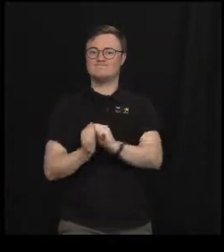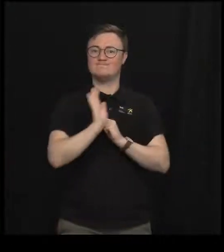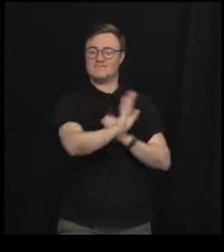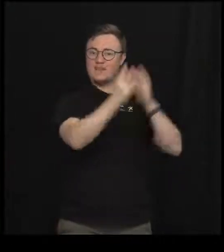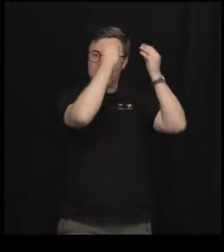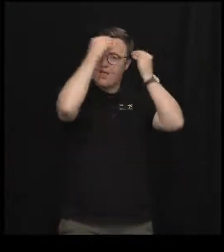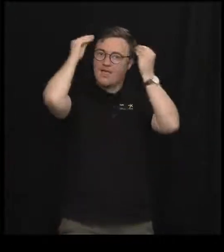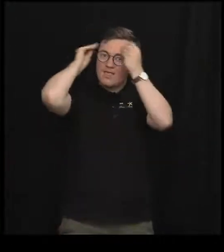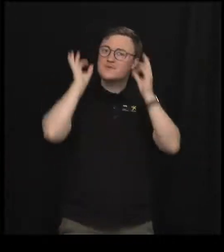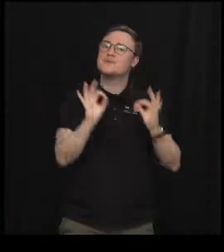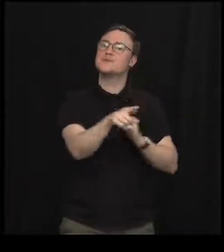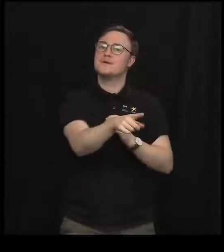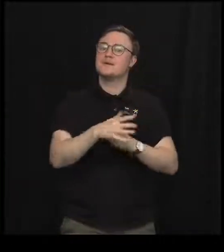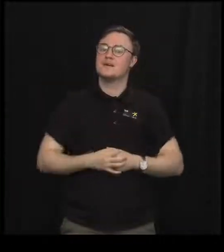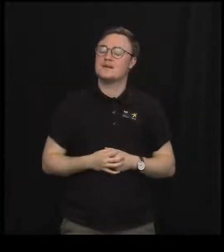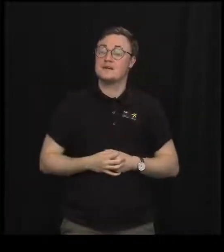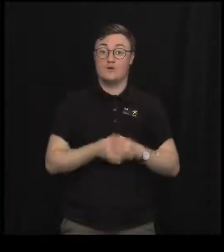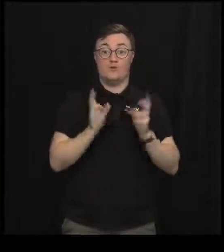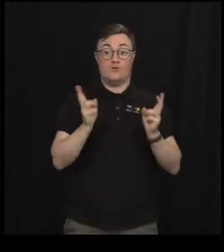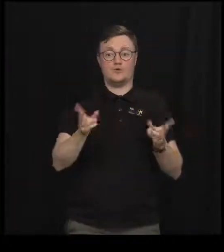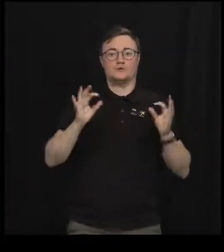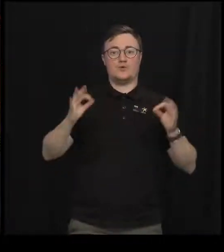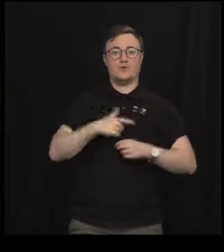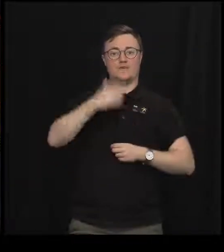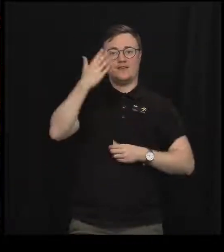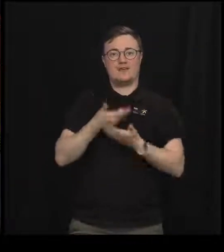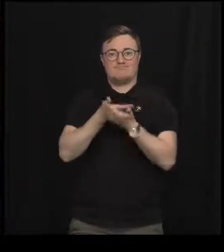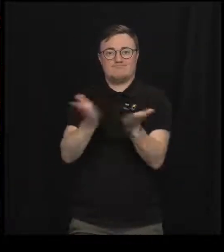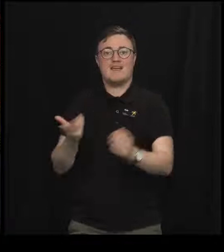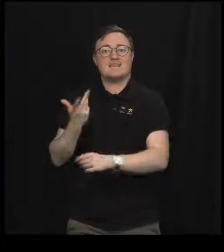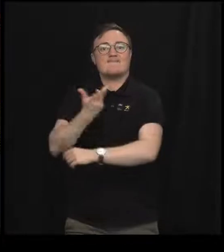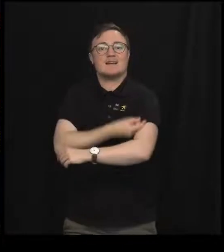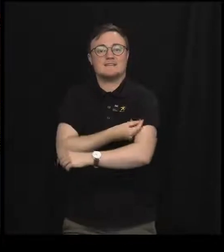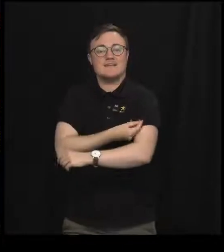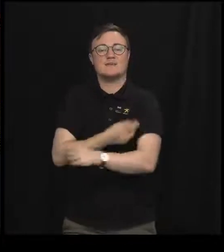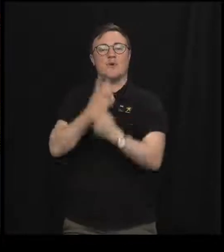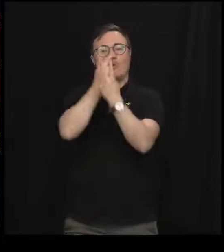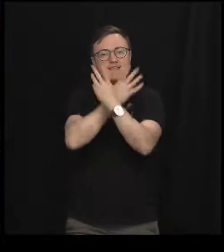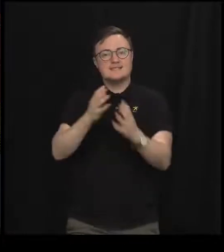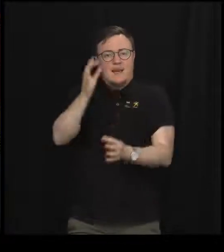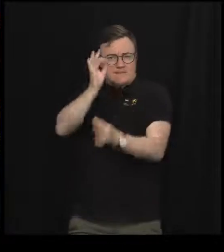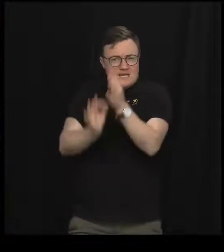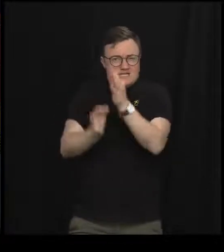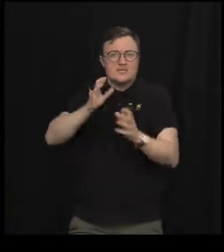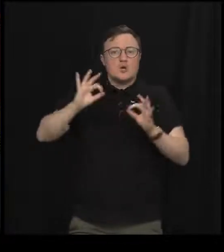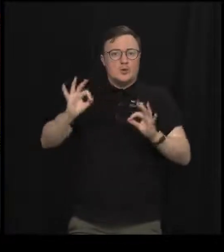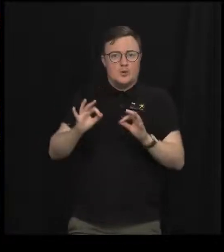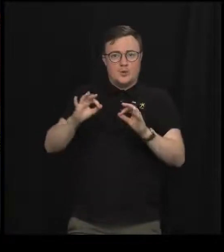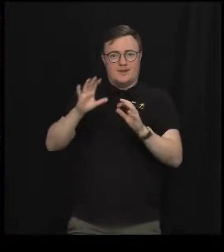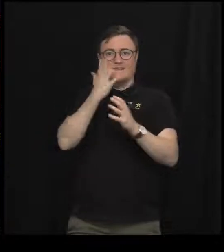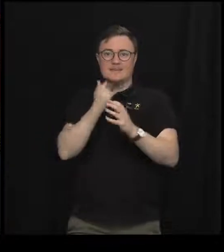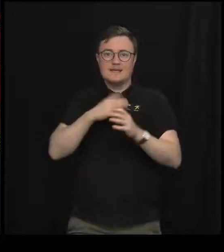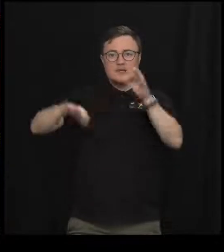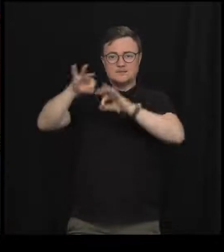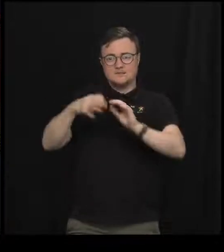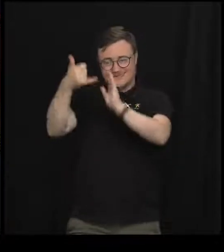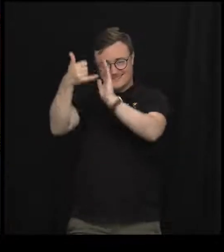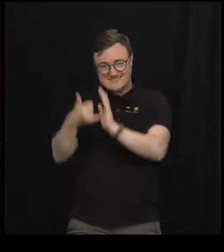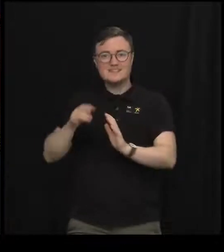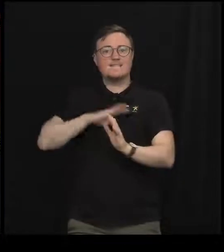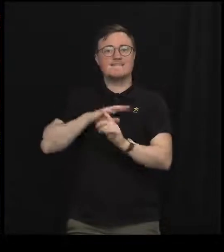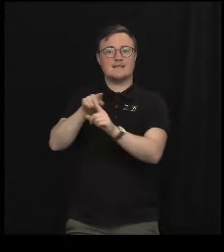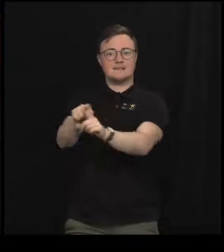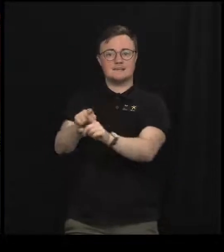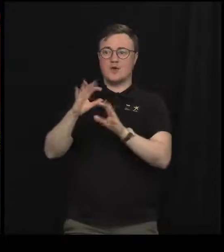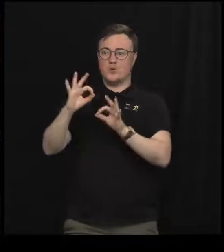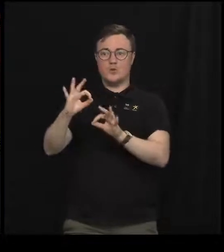we providing a vaccine that we can demonstrate where is the vaccine procured, when does it arrive at the country level,